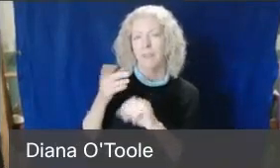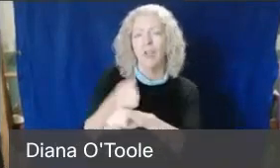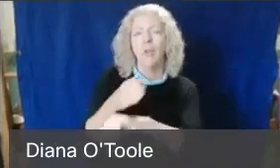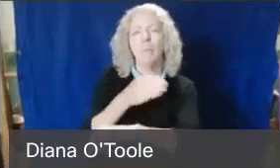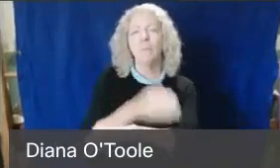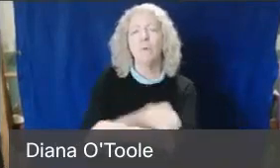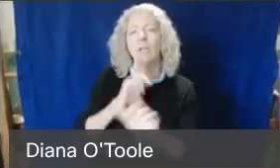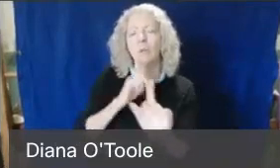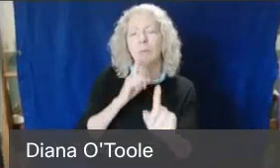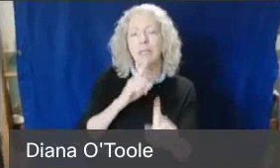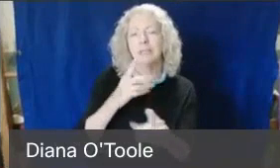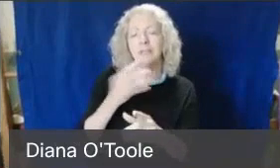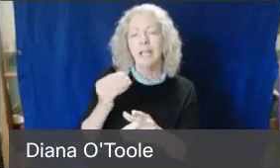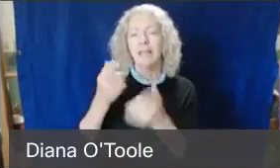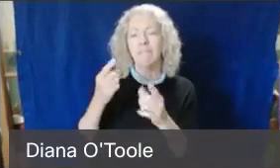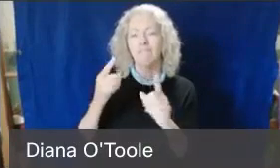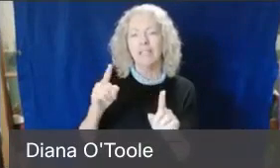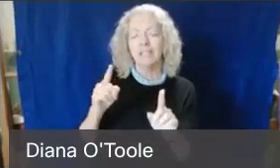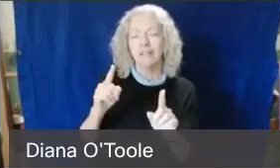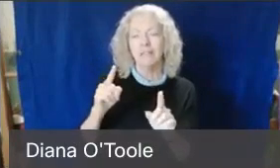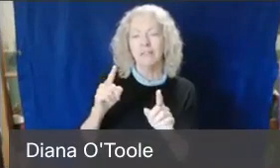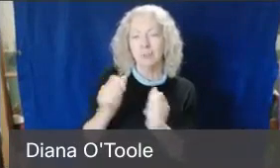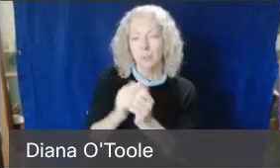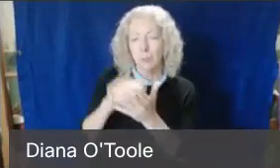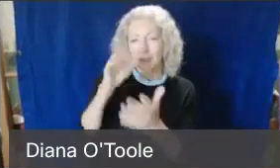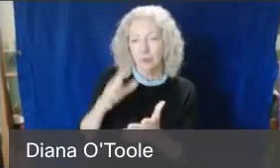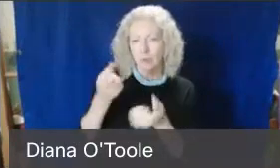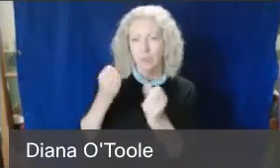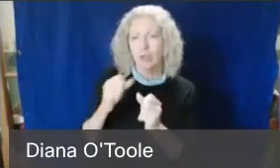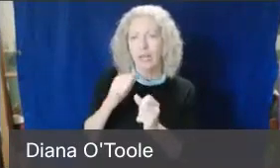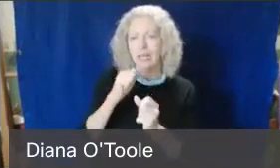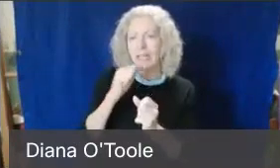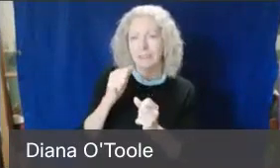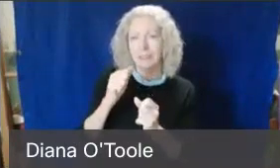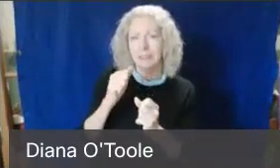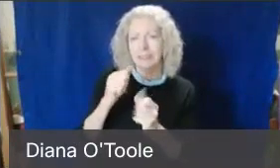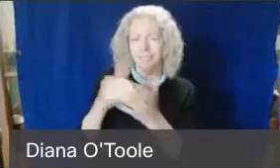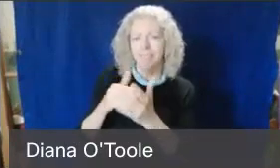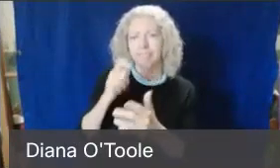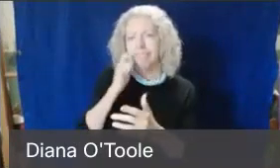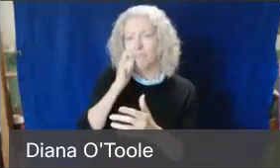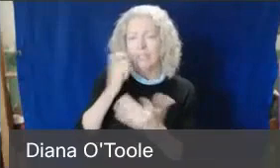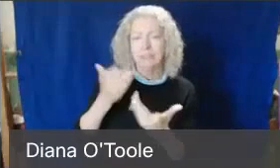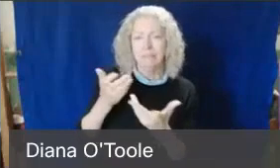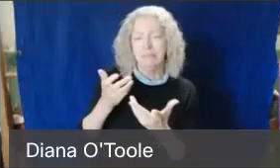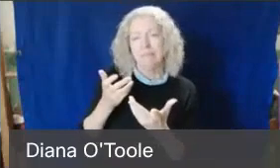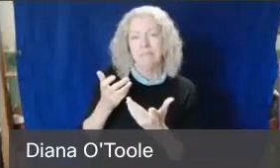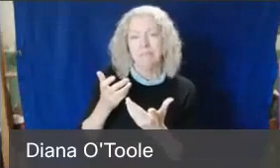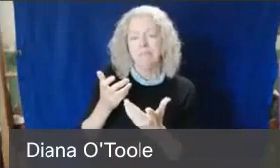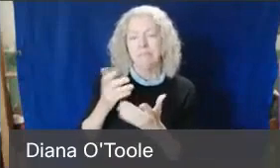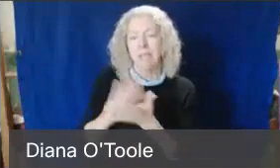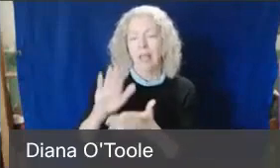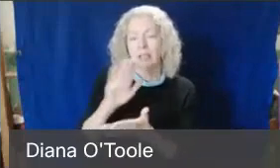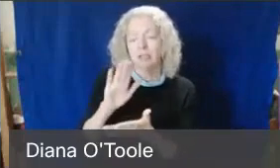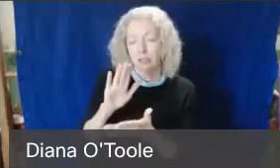with students related to our goal to help being an anti-racist institution, two things have really helped. One is a critical look at the